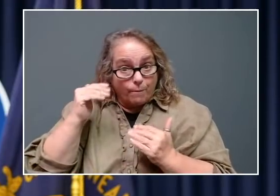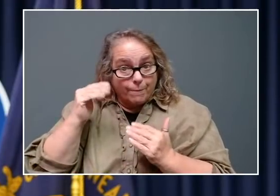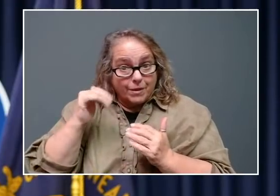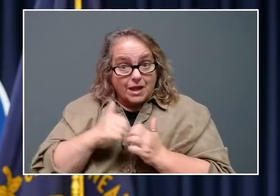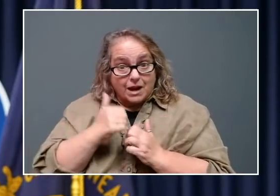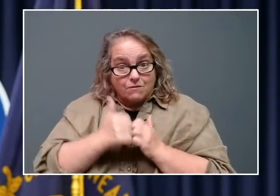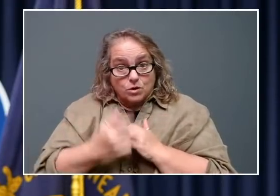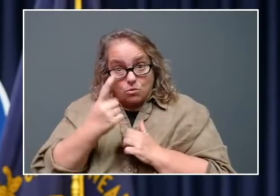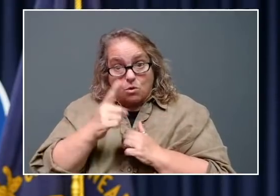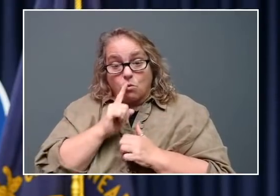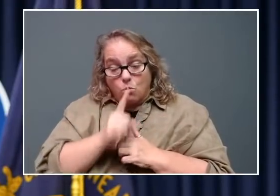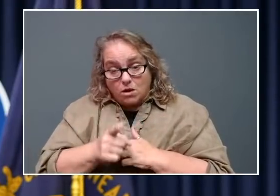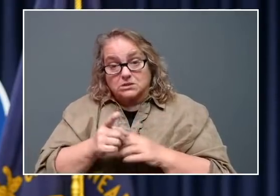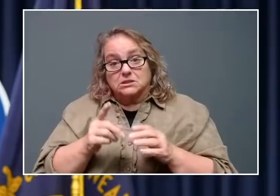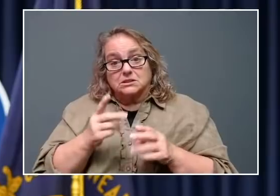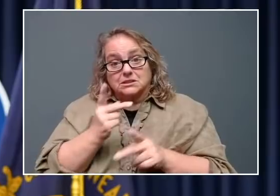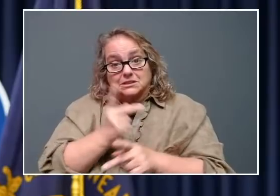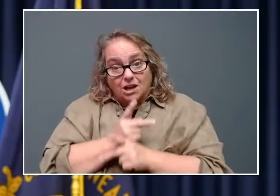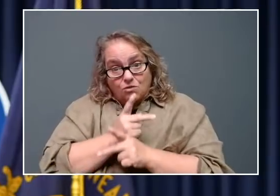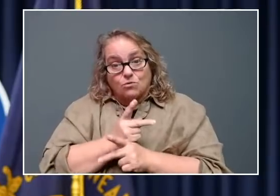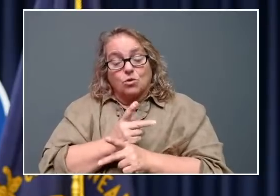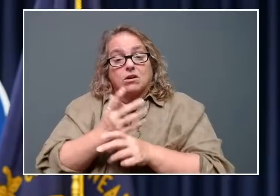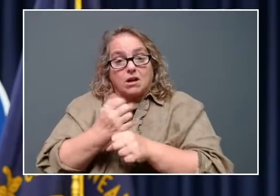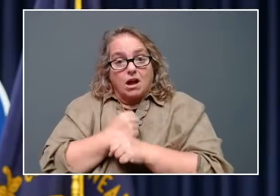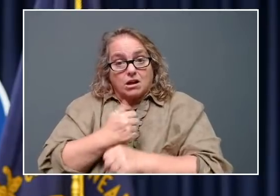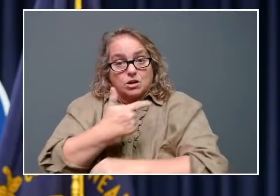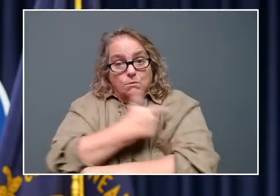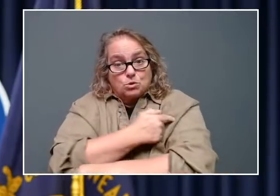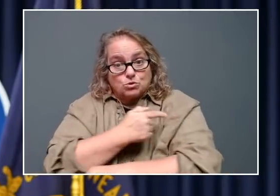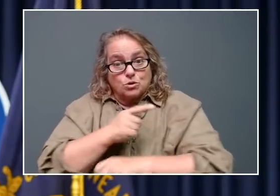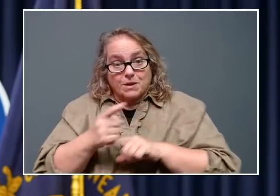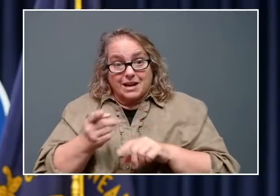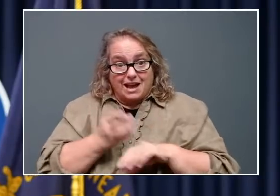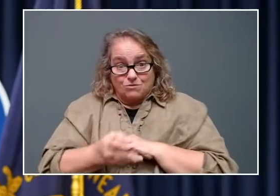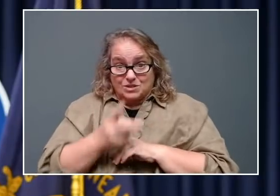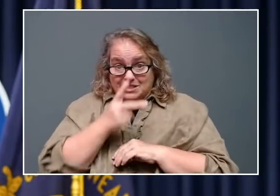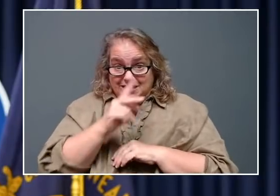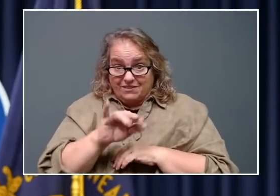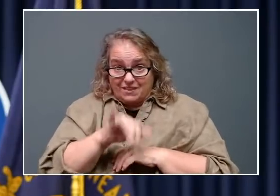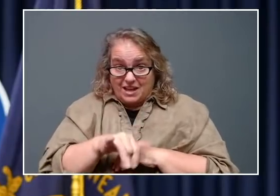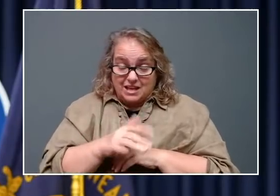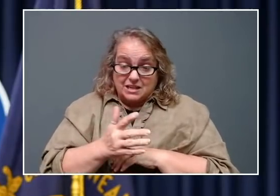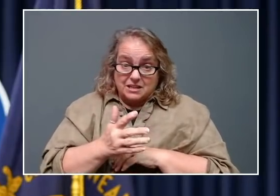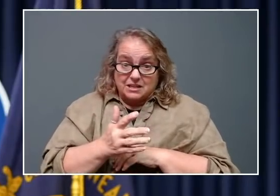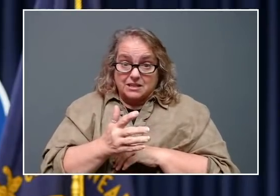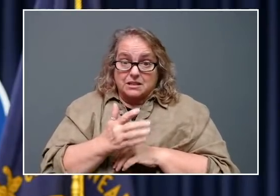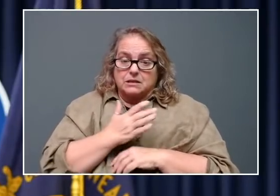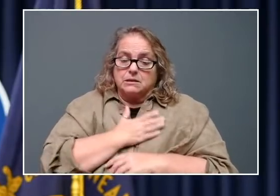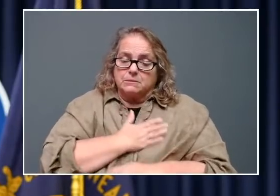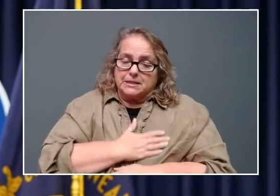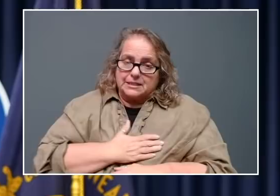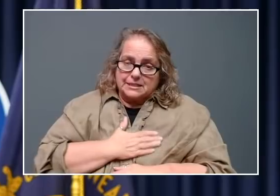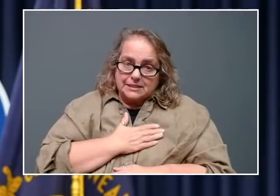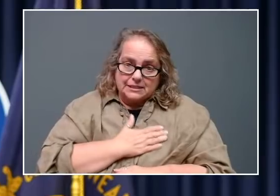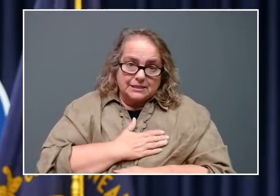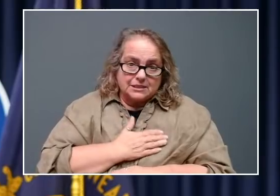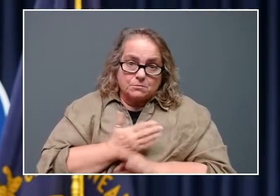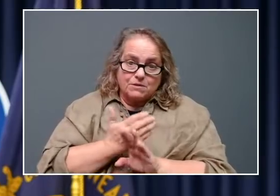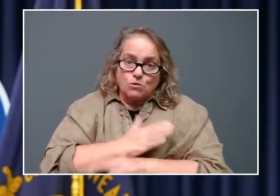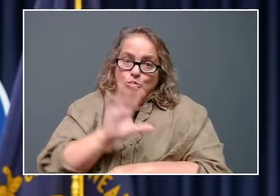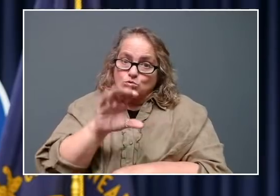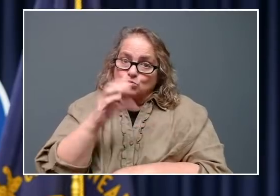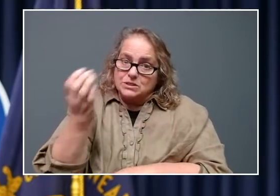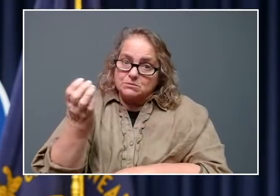careful and got that booster. But after seeing all that, again, please get your booster before Christmas or New